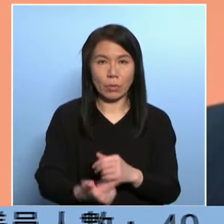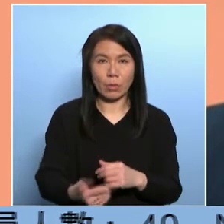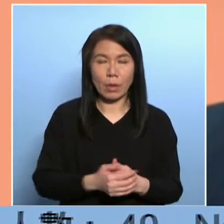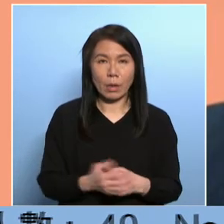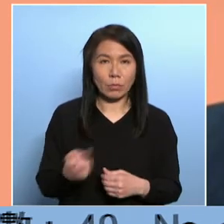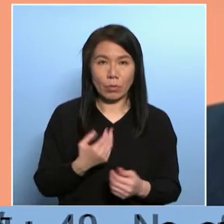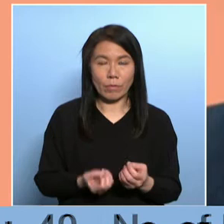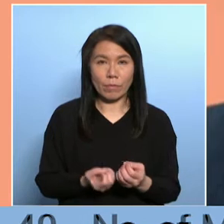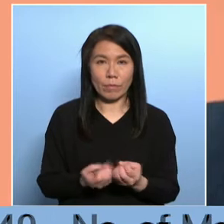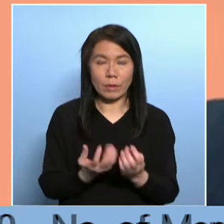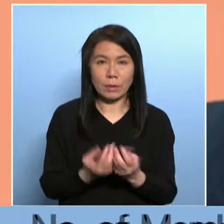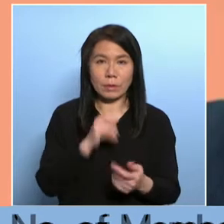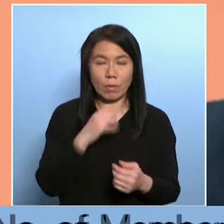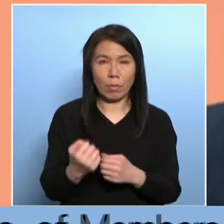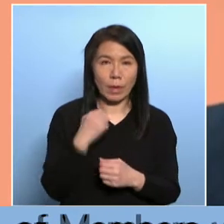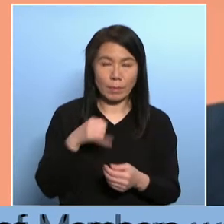Now,